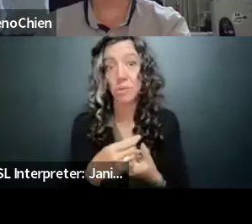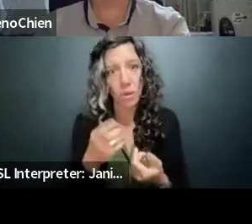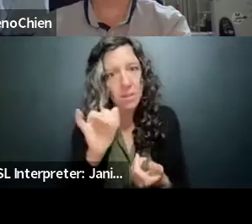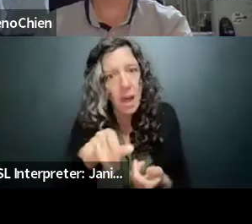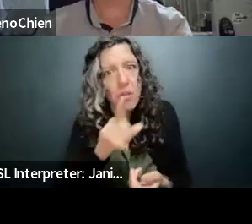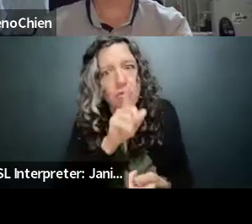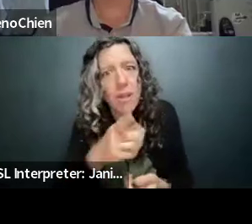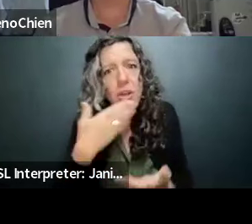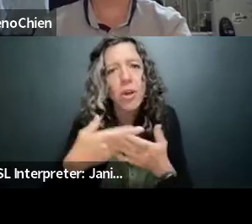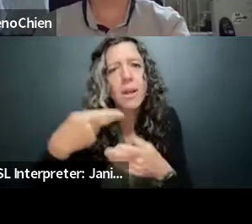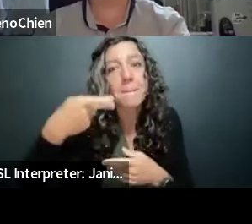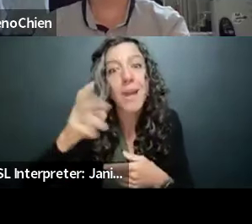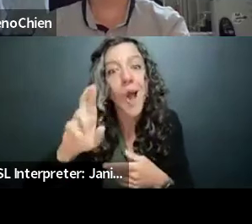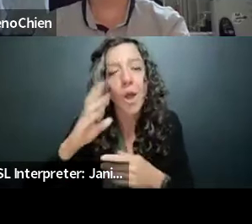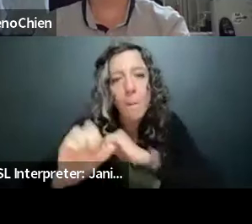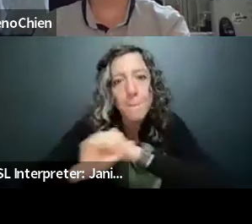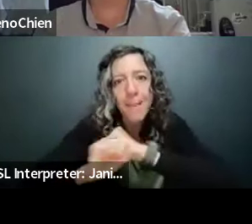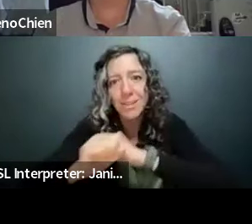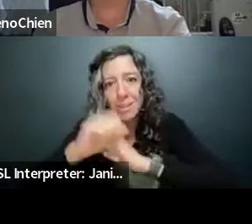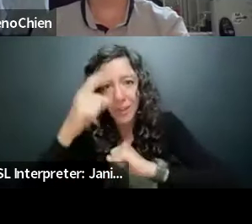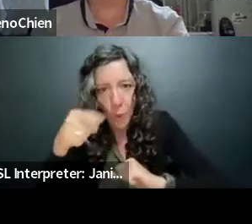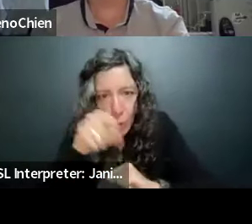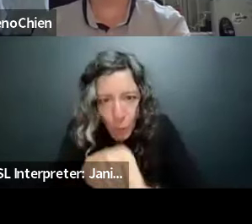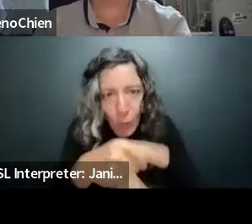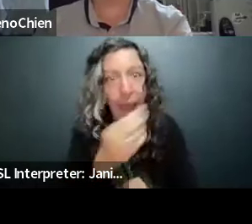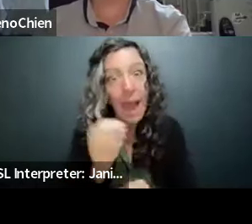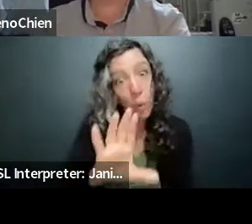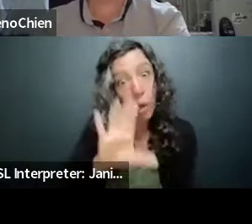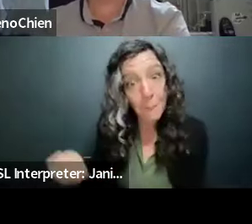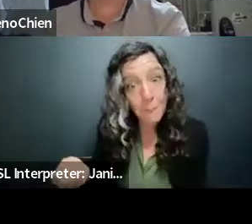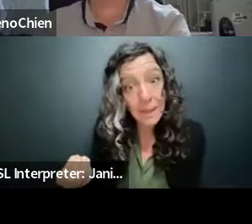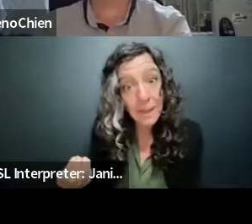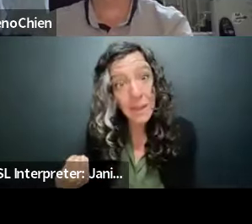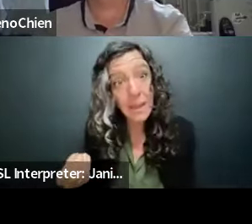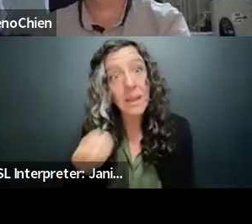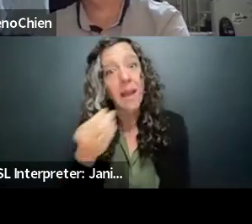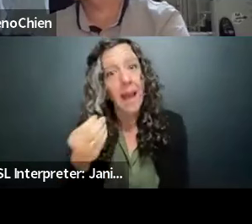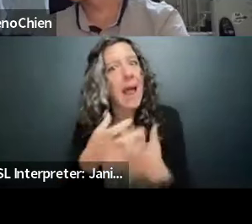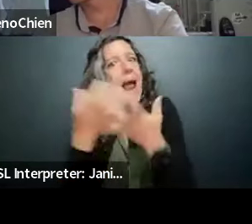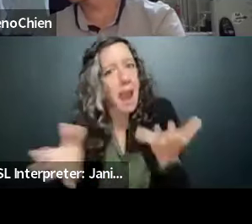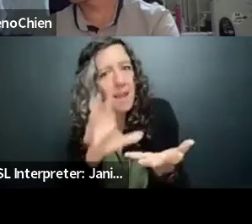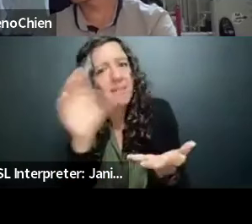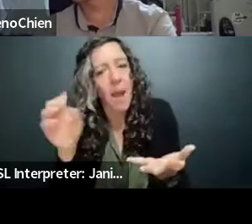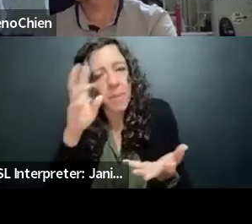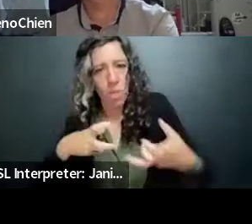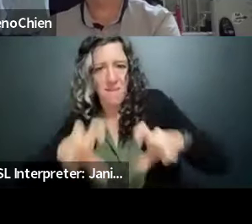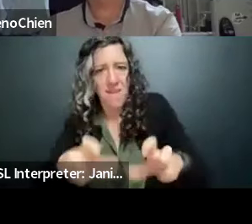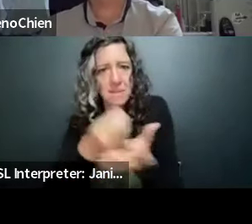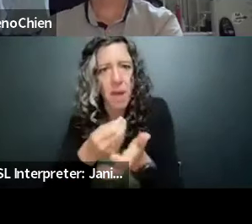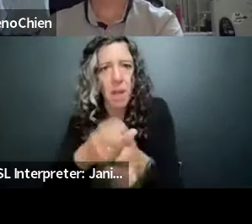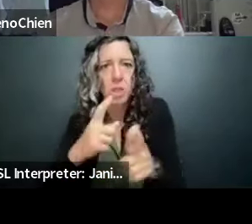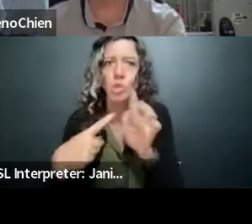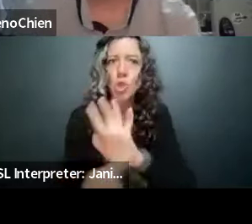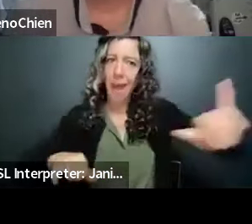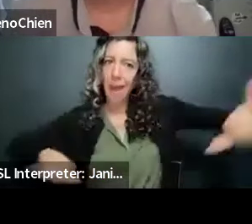good PR for you, right? Like, I mean, Charlotte would probably agree. So a lot of companies put a lot of money to showcase all the good that they do.